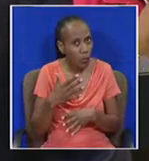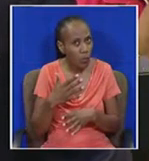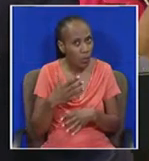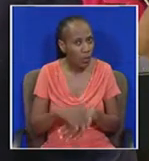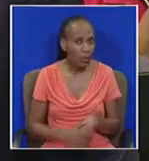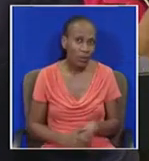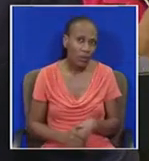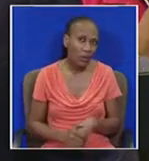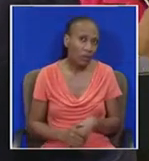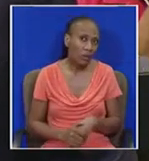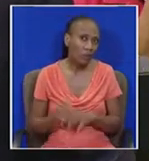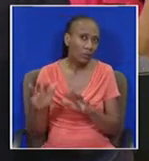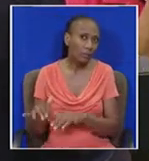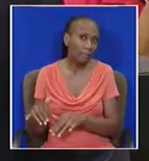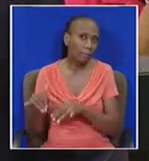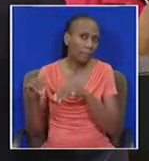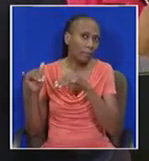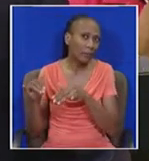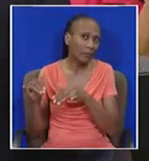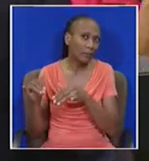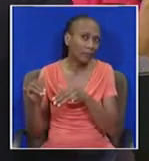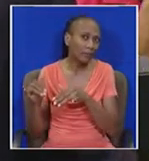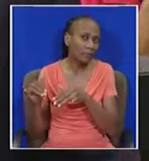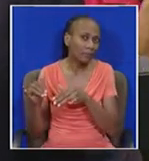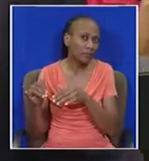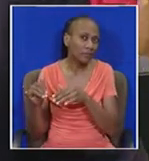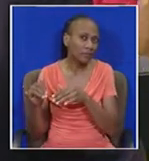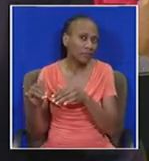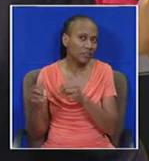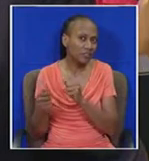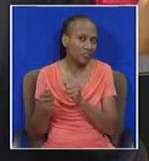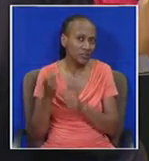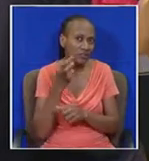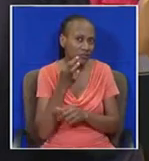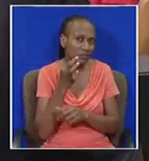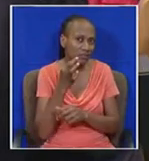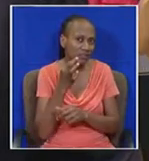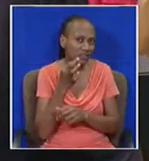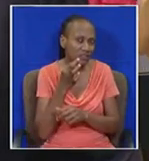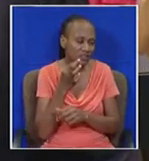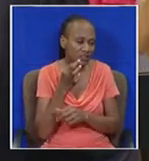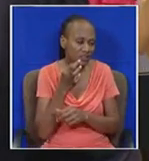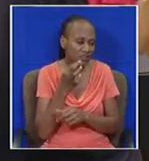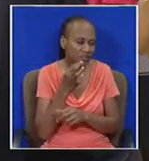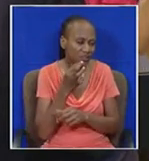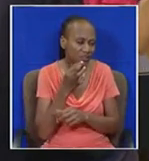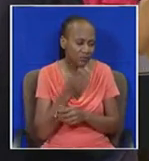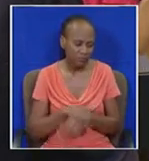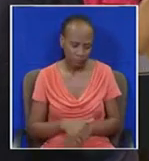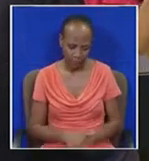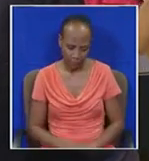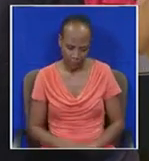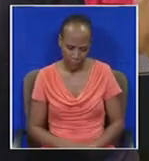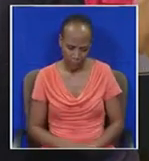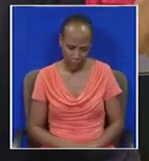Parliament, because this Parliament amended the Act and said it was okay. The Judge Jerome Ngwenya,